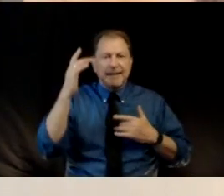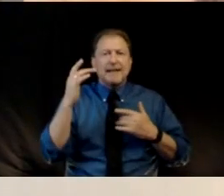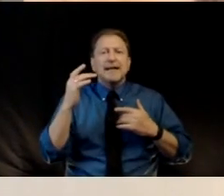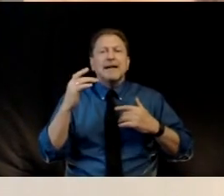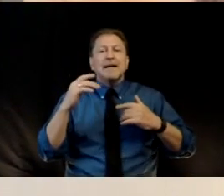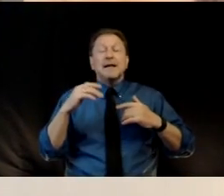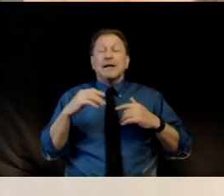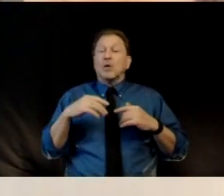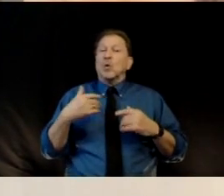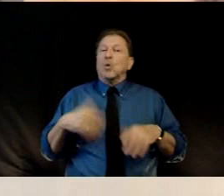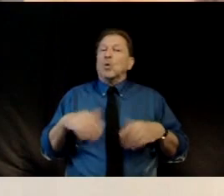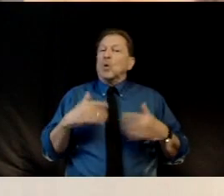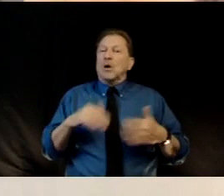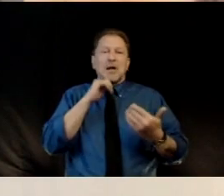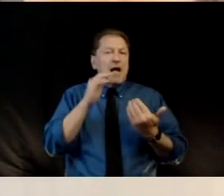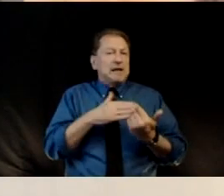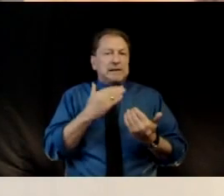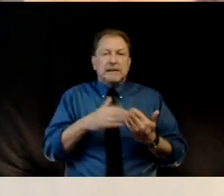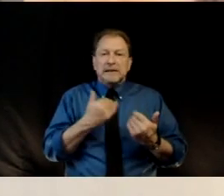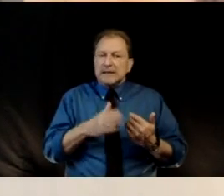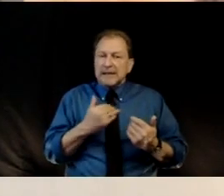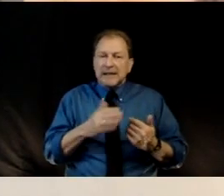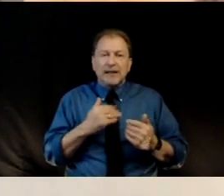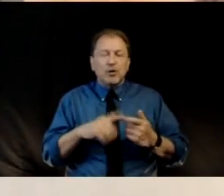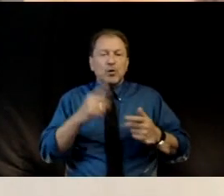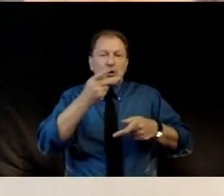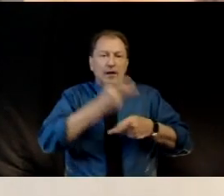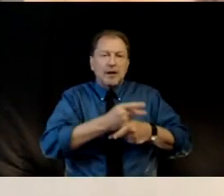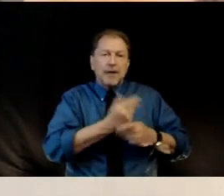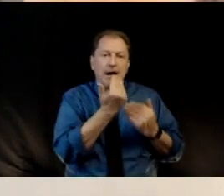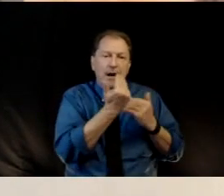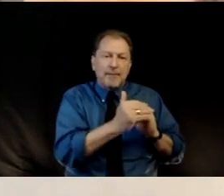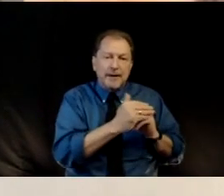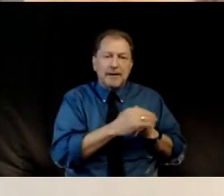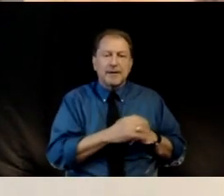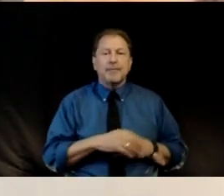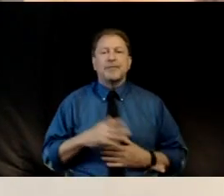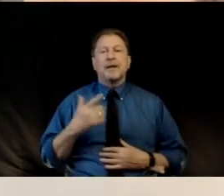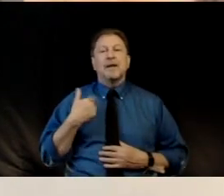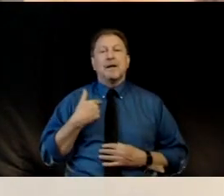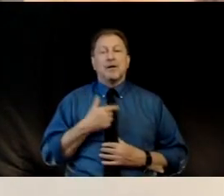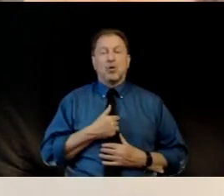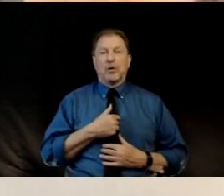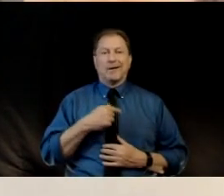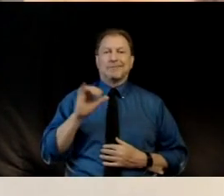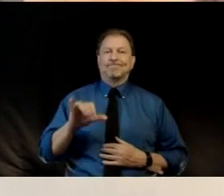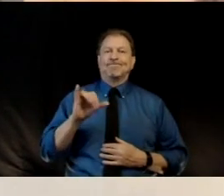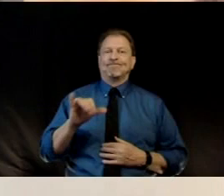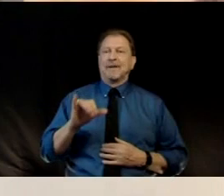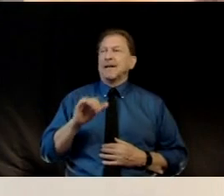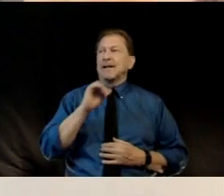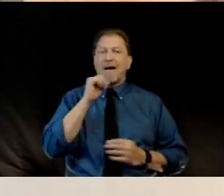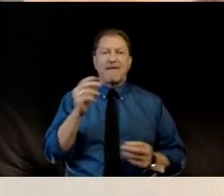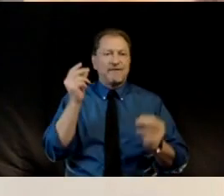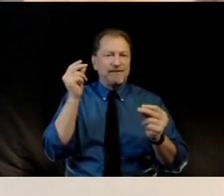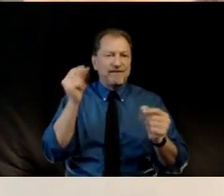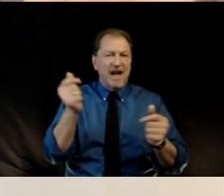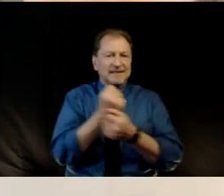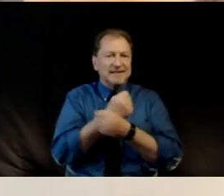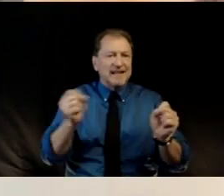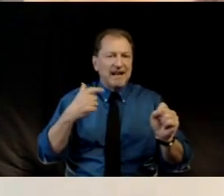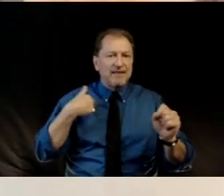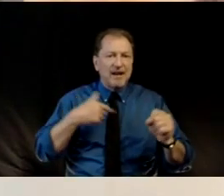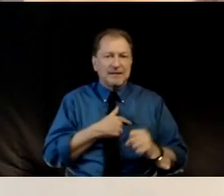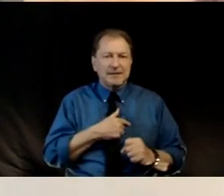huge sacrifices. Now we all realize there will be no swift rescue, no knight in shining armor in the form